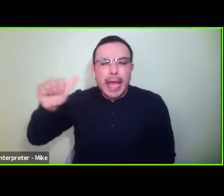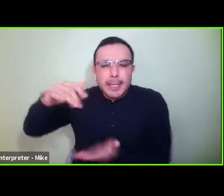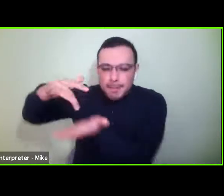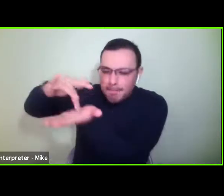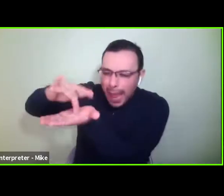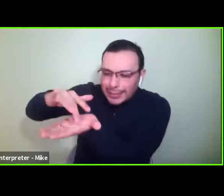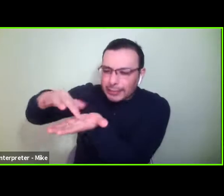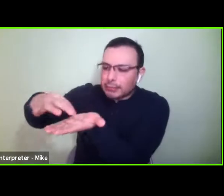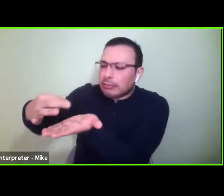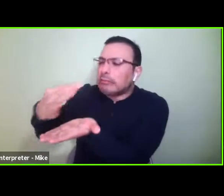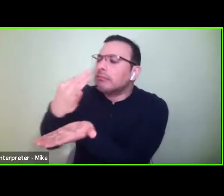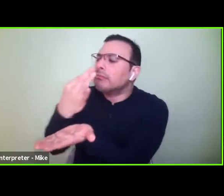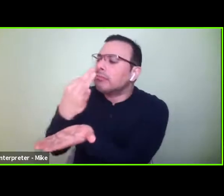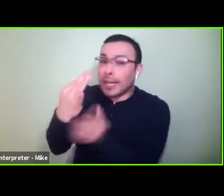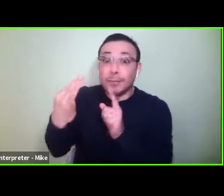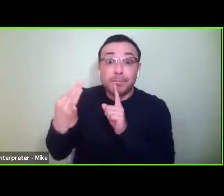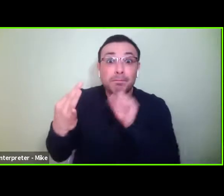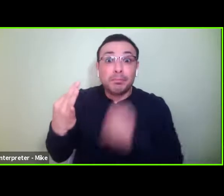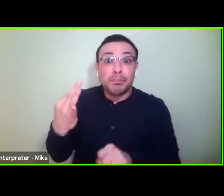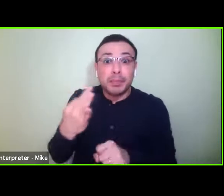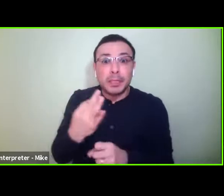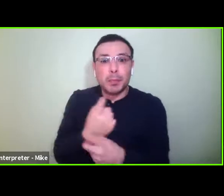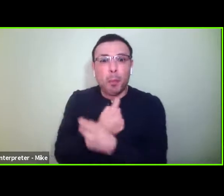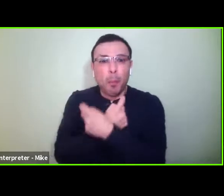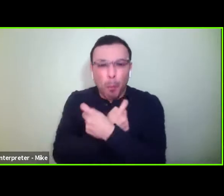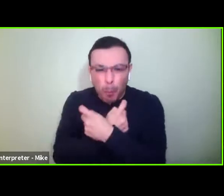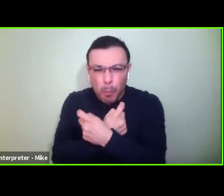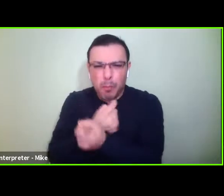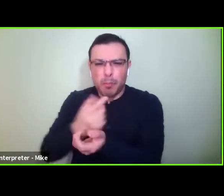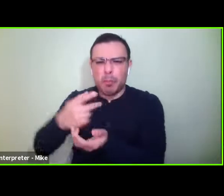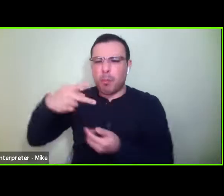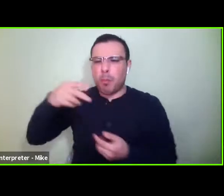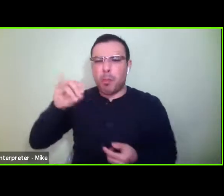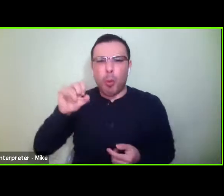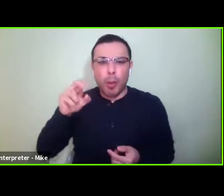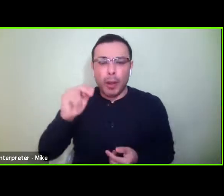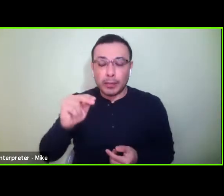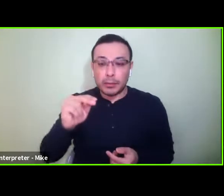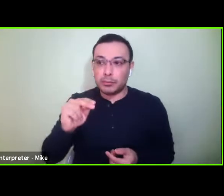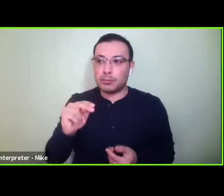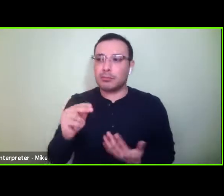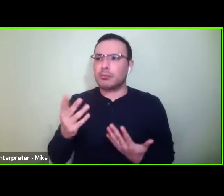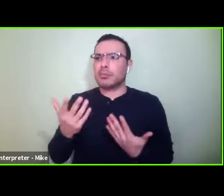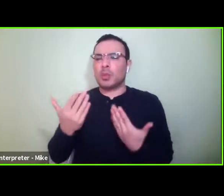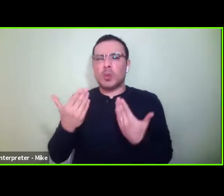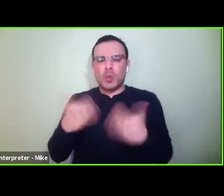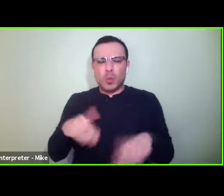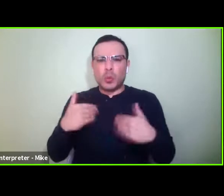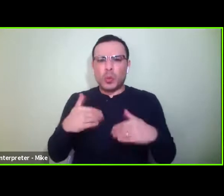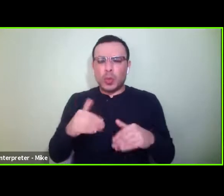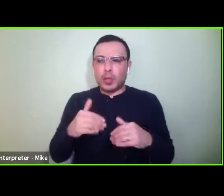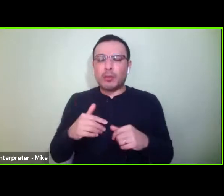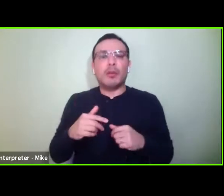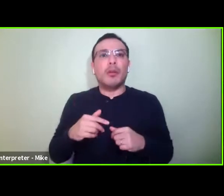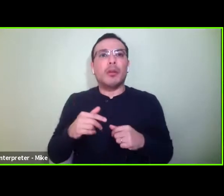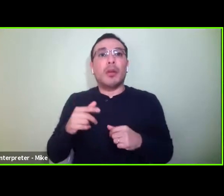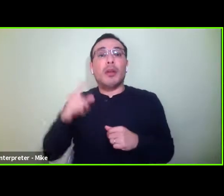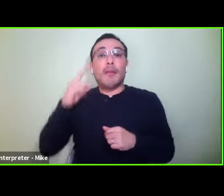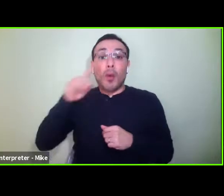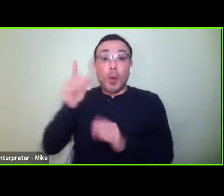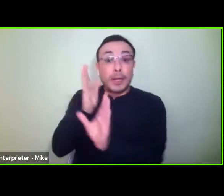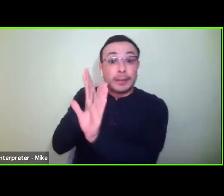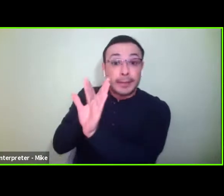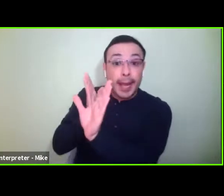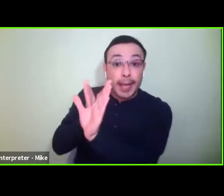poison. But the world is equally toxic and fighting the world constantly equally draining. And psychopharma does make